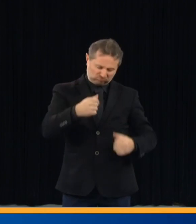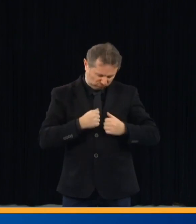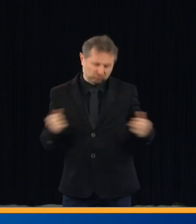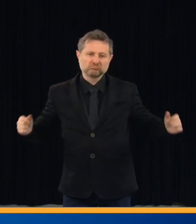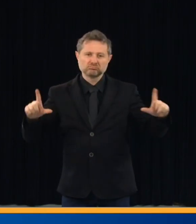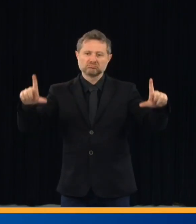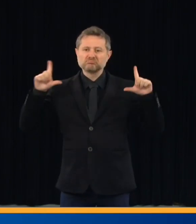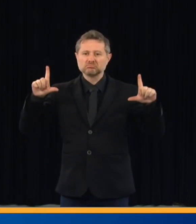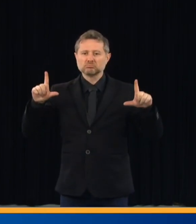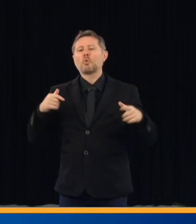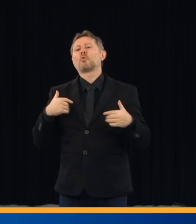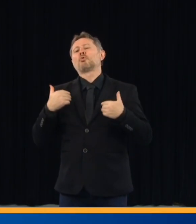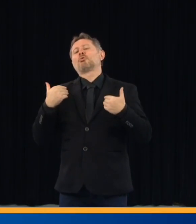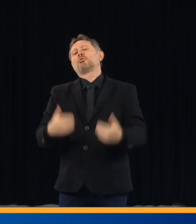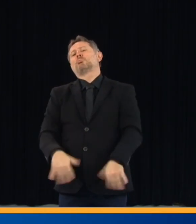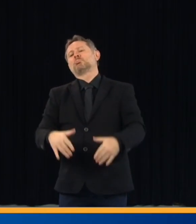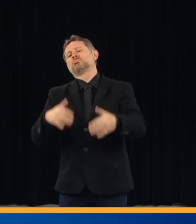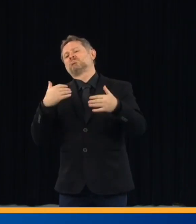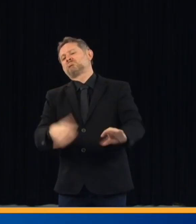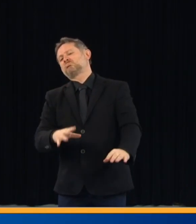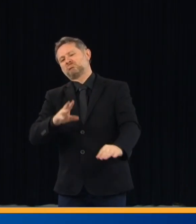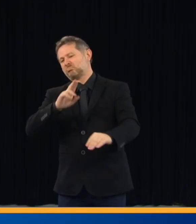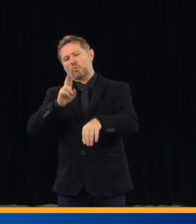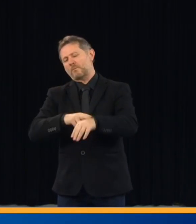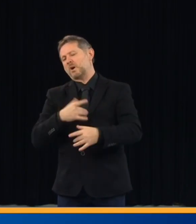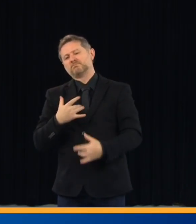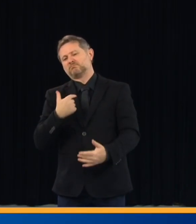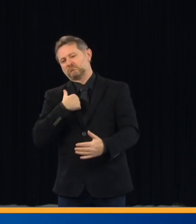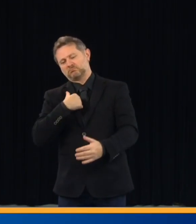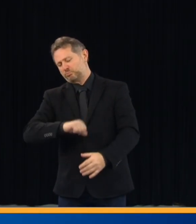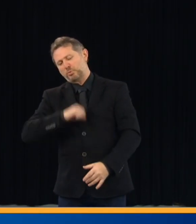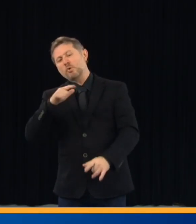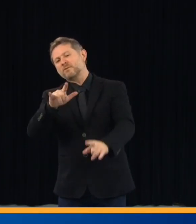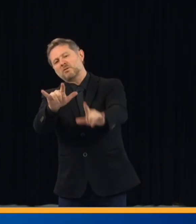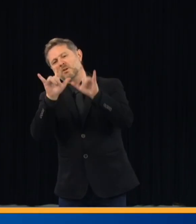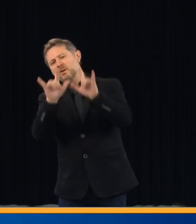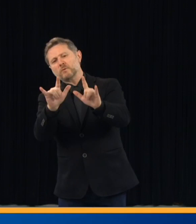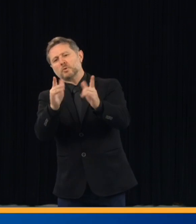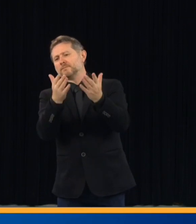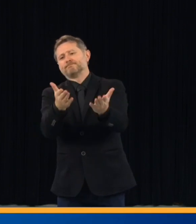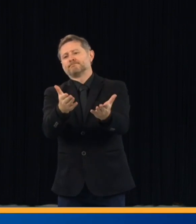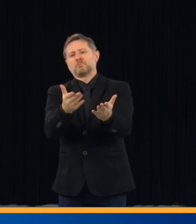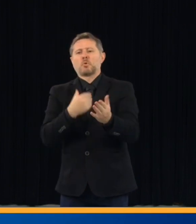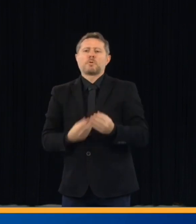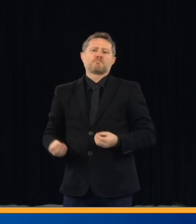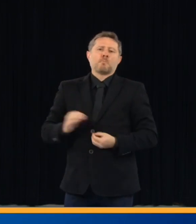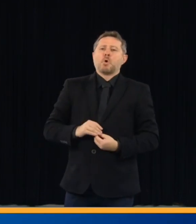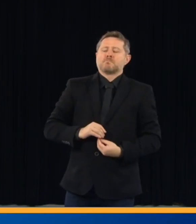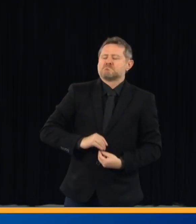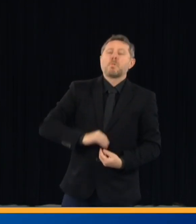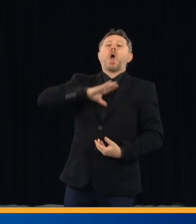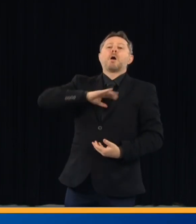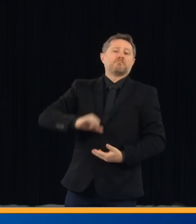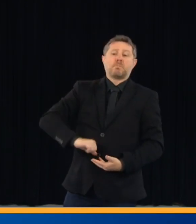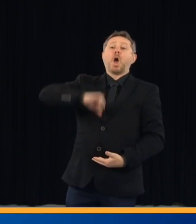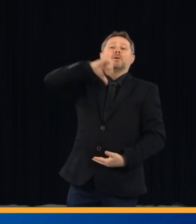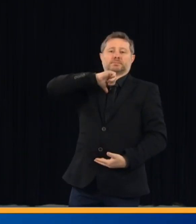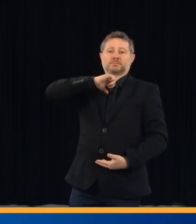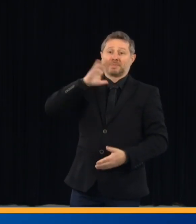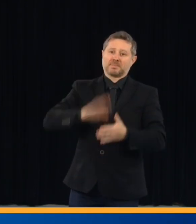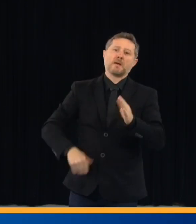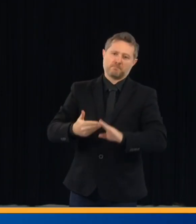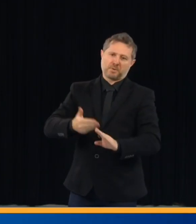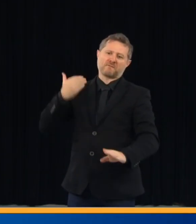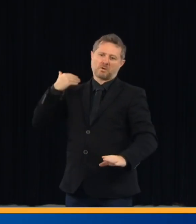On a basic level. Not only do I love you, I've always been proud of you. But I've never been prouder of you than I am right now. You go get